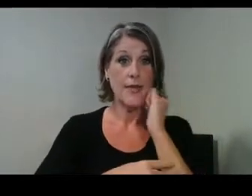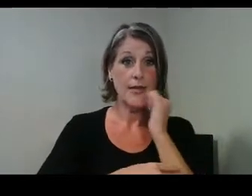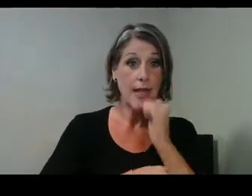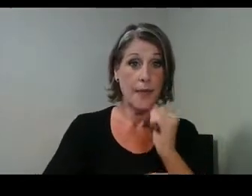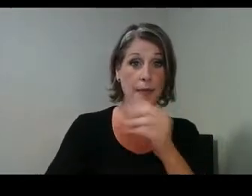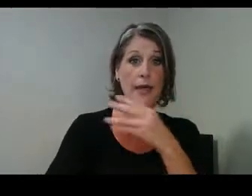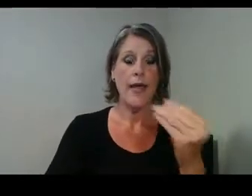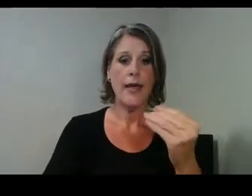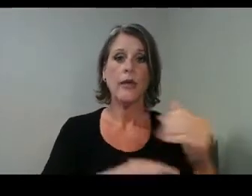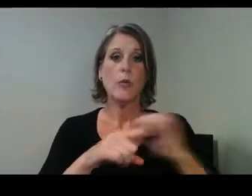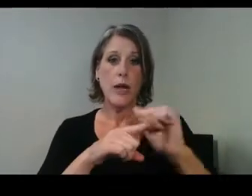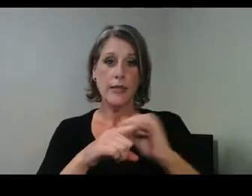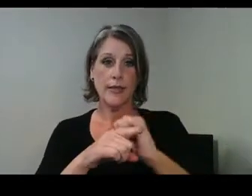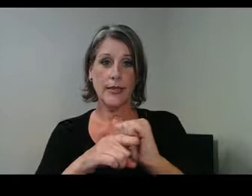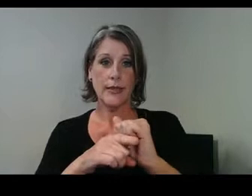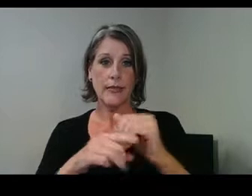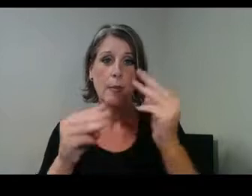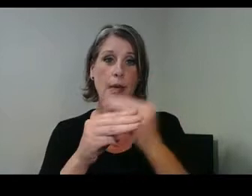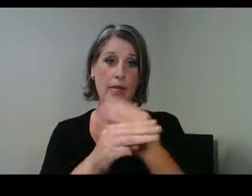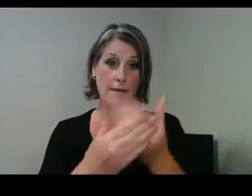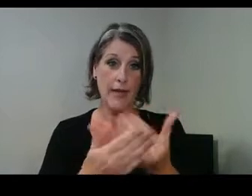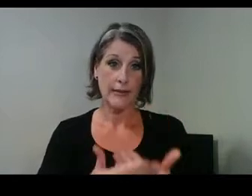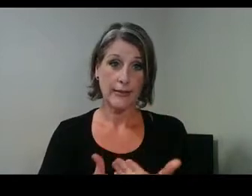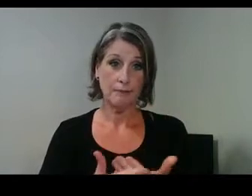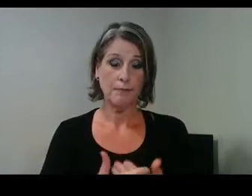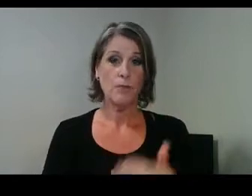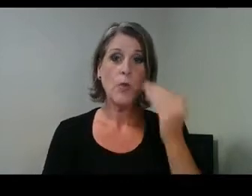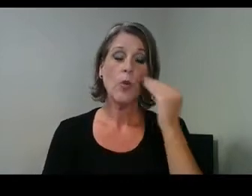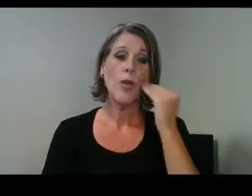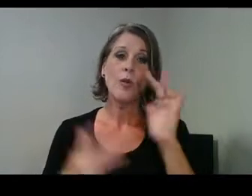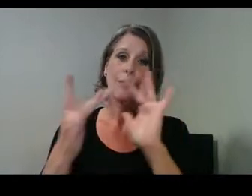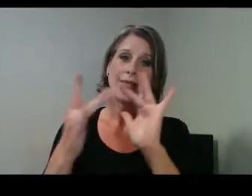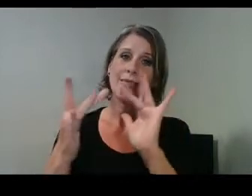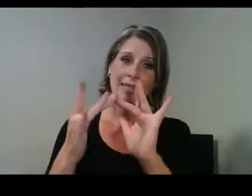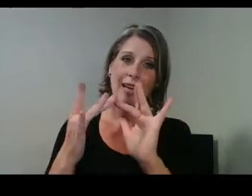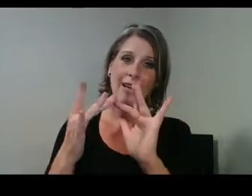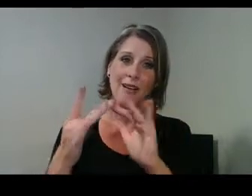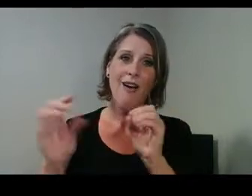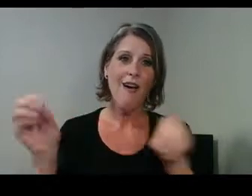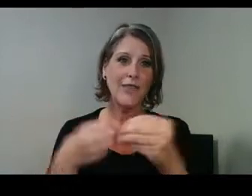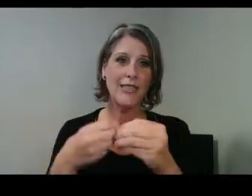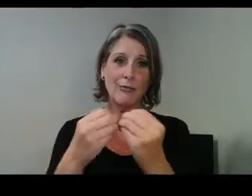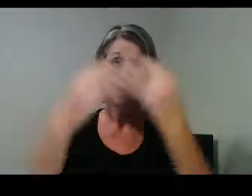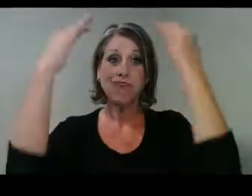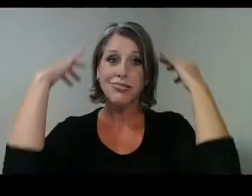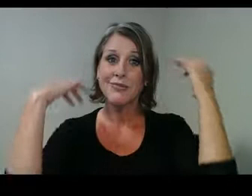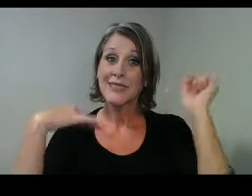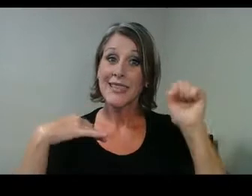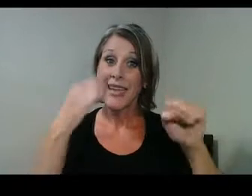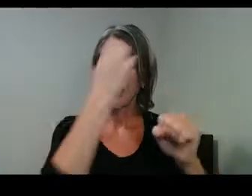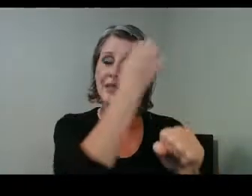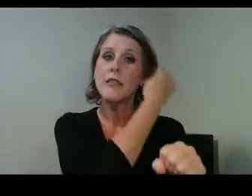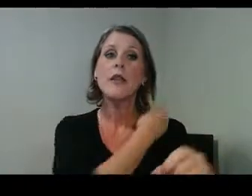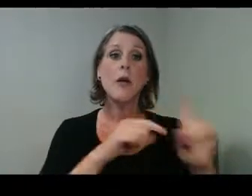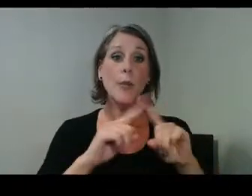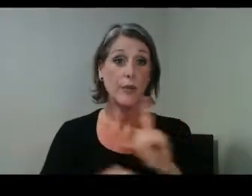We know that the help desk has been flooded, but please reach out to them with technical issues about your child's Chromebook, their